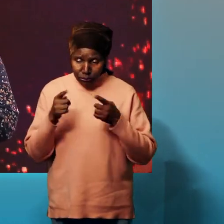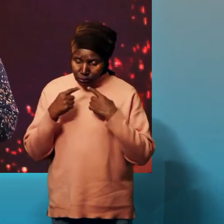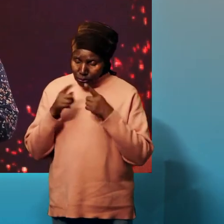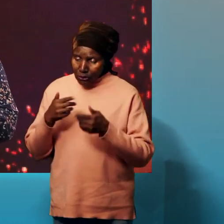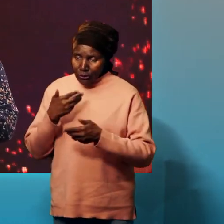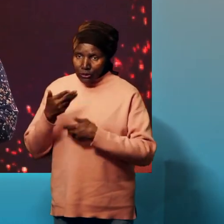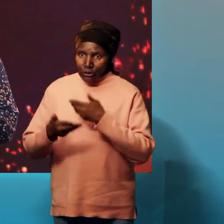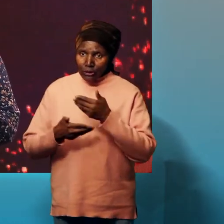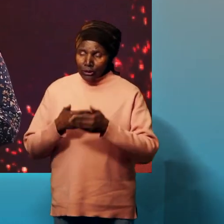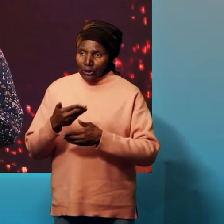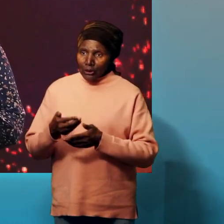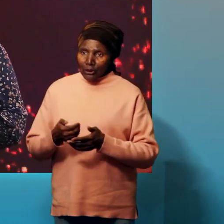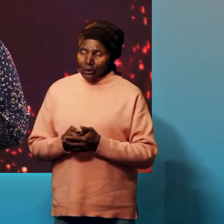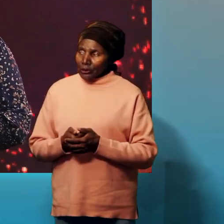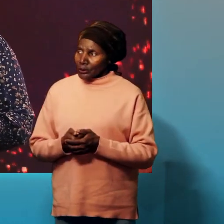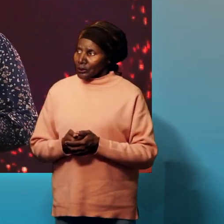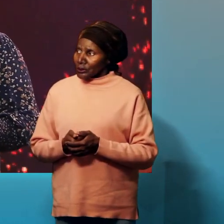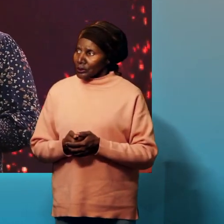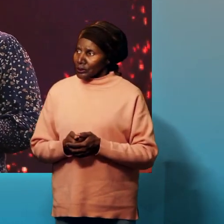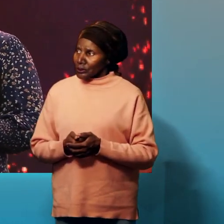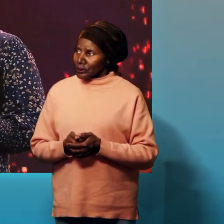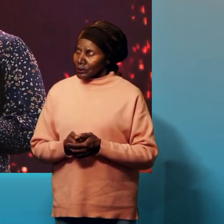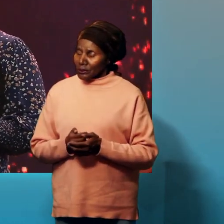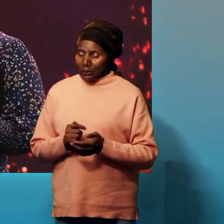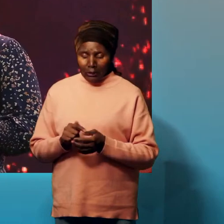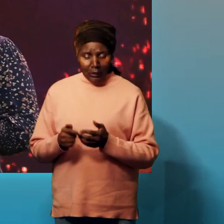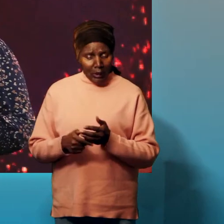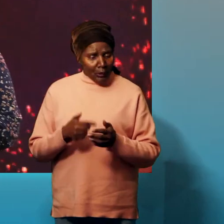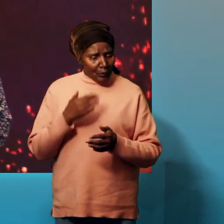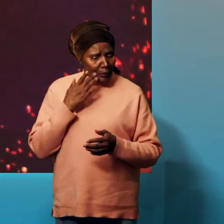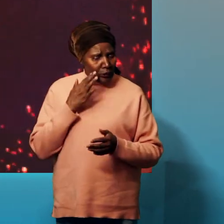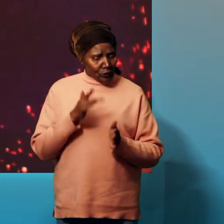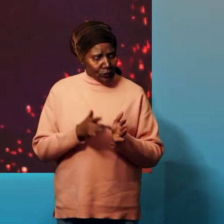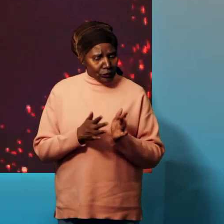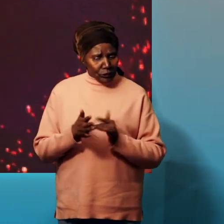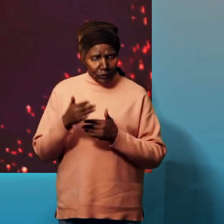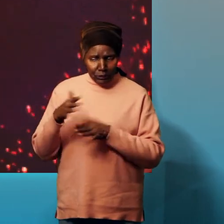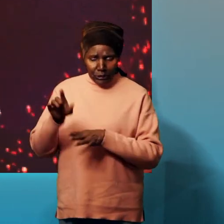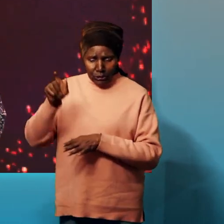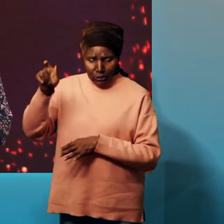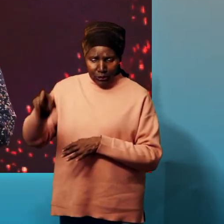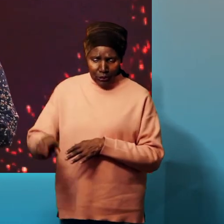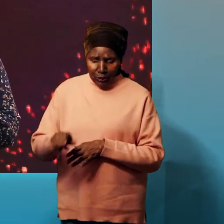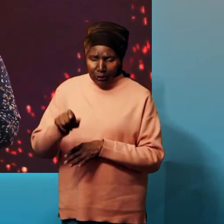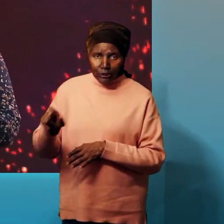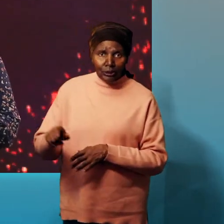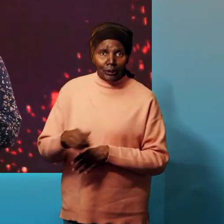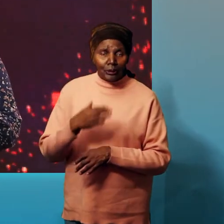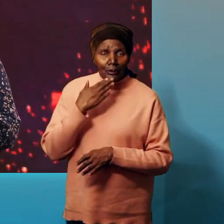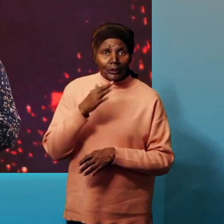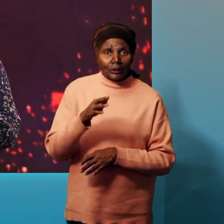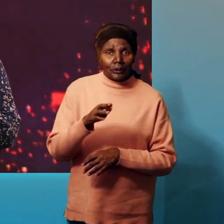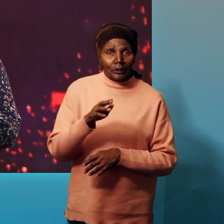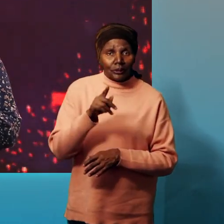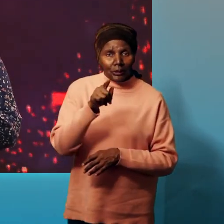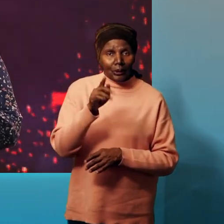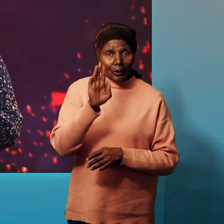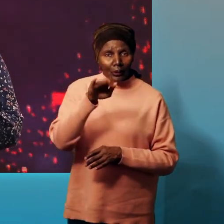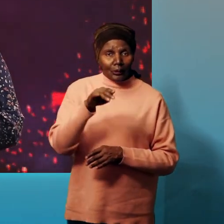that Jesus went on the cross. So remember earlier I said, and please at home, participate in